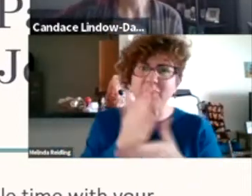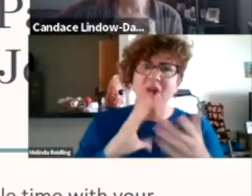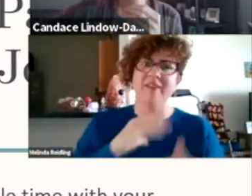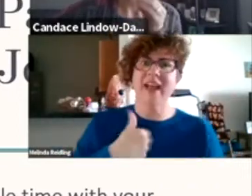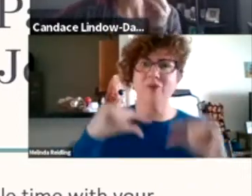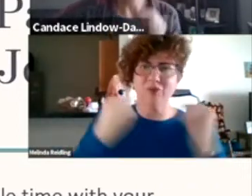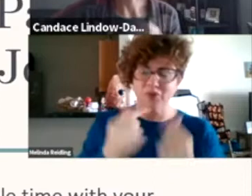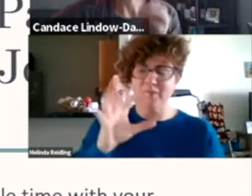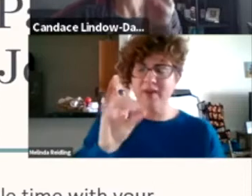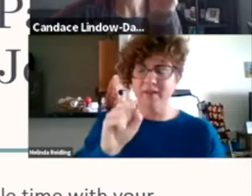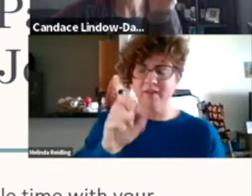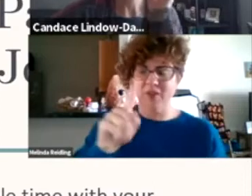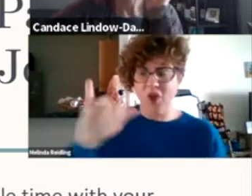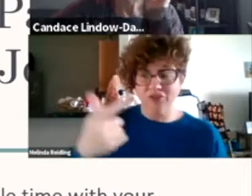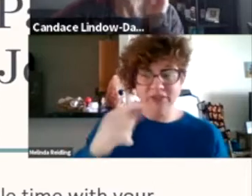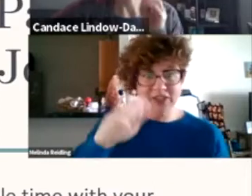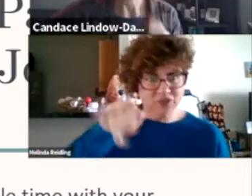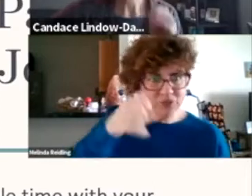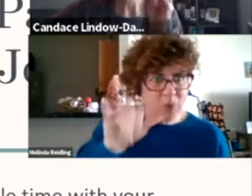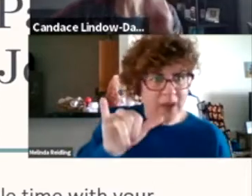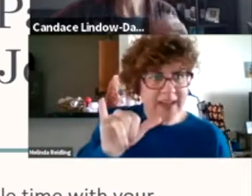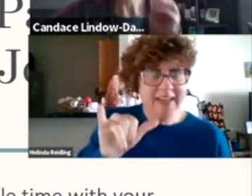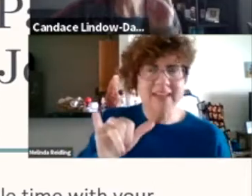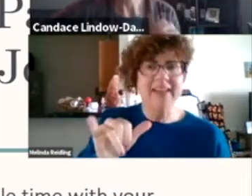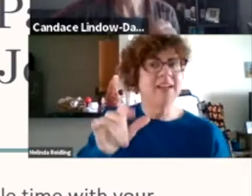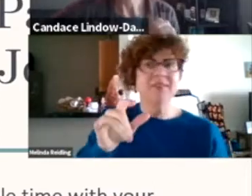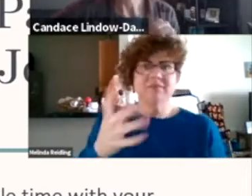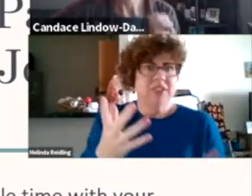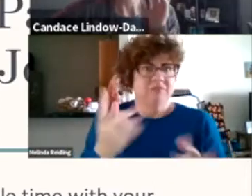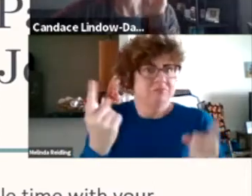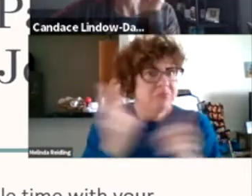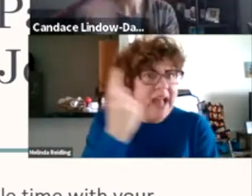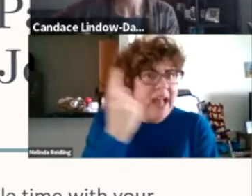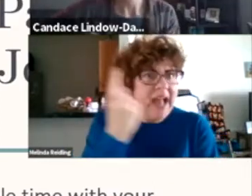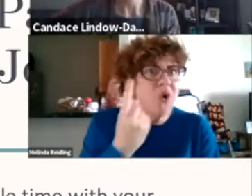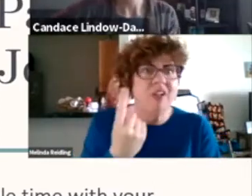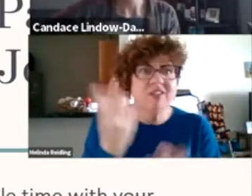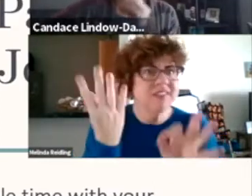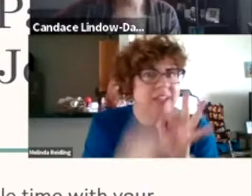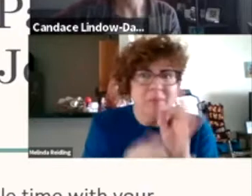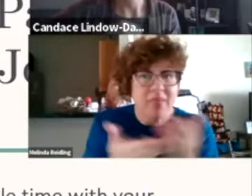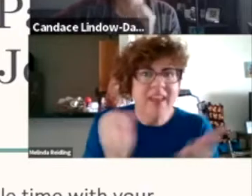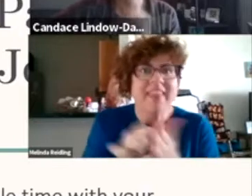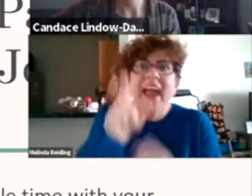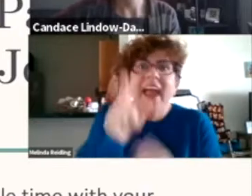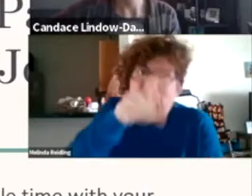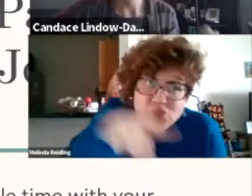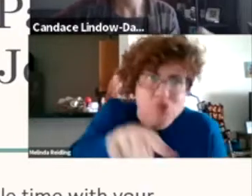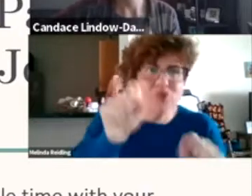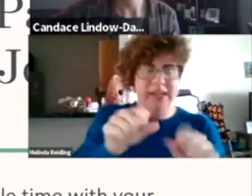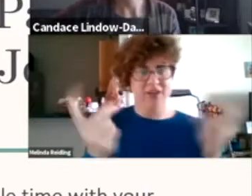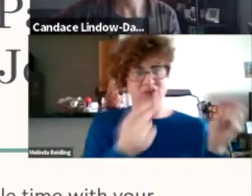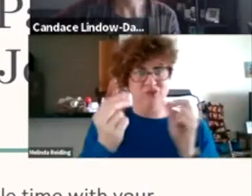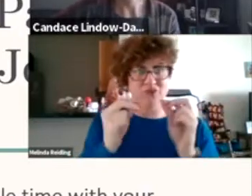ideas about, practical, simple things you can do that can add joy to your life and to